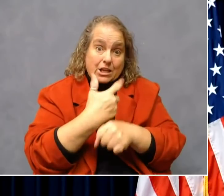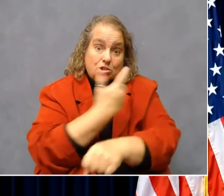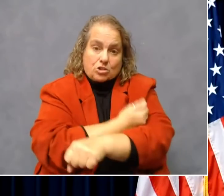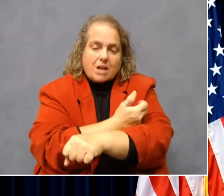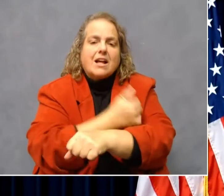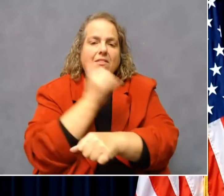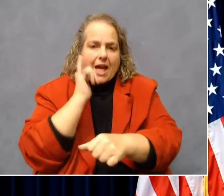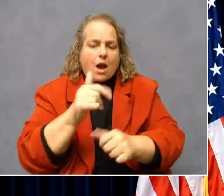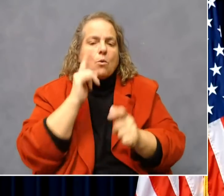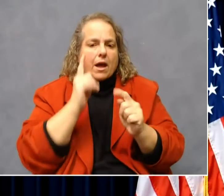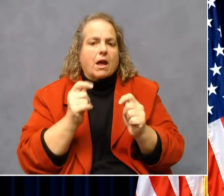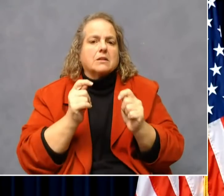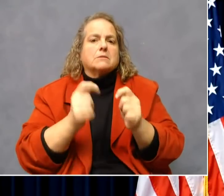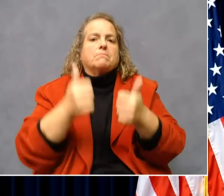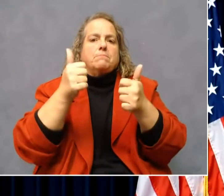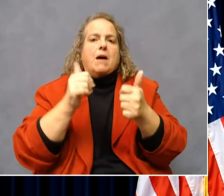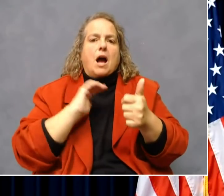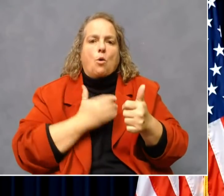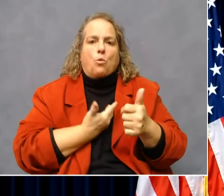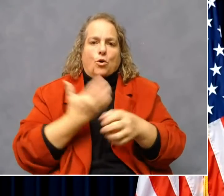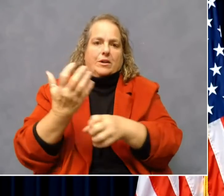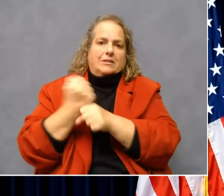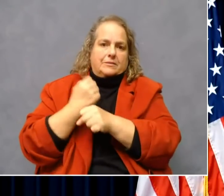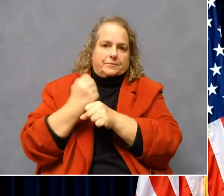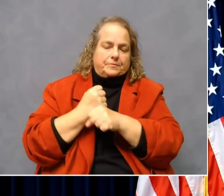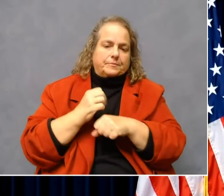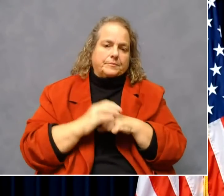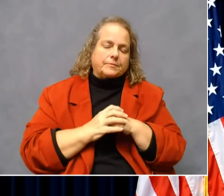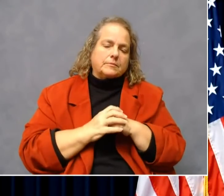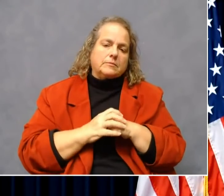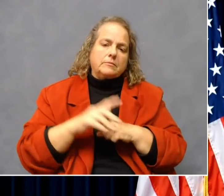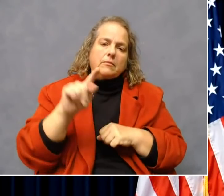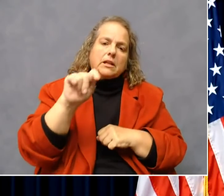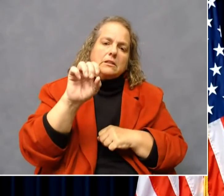well. Tom Latek from Kentucky Today.